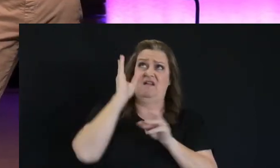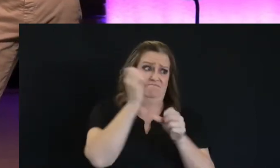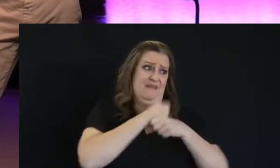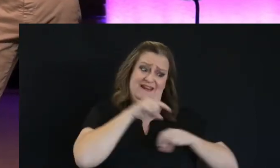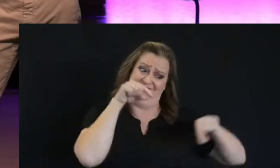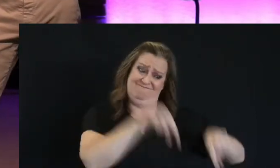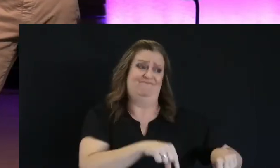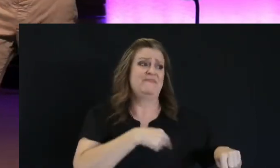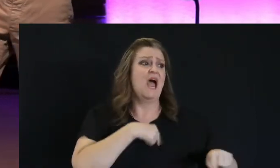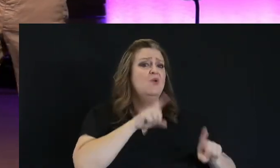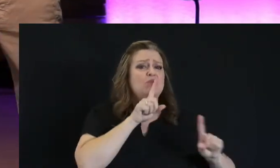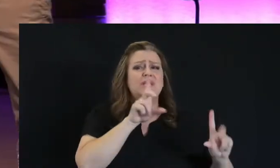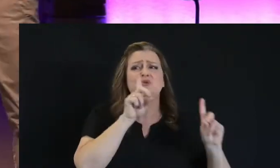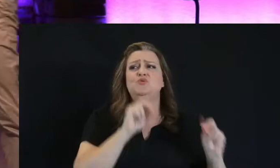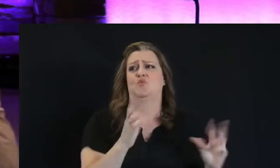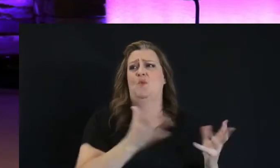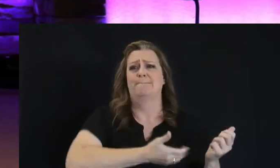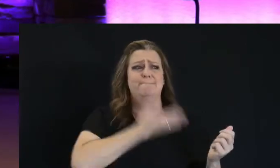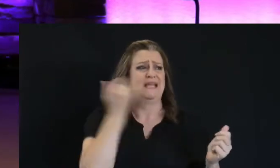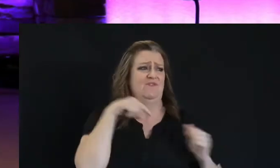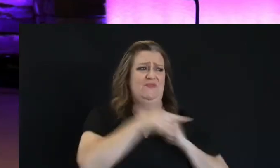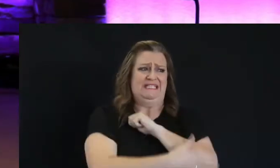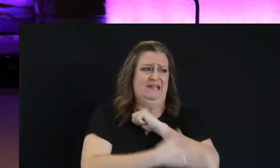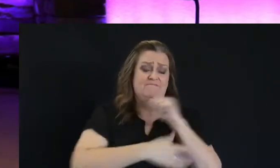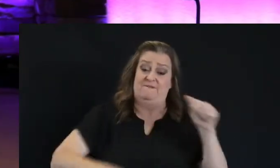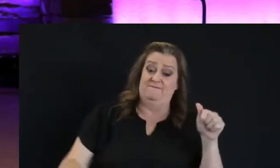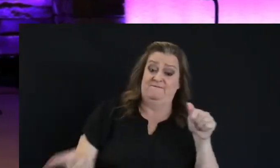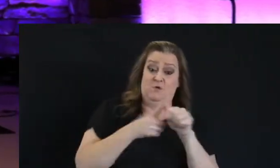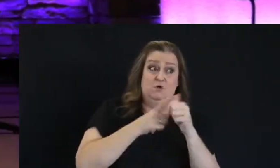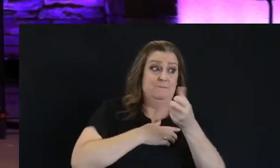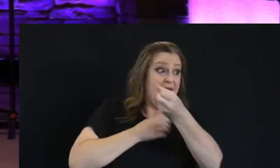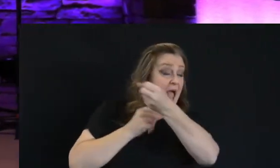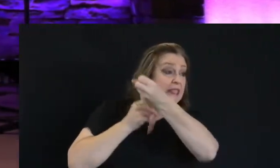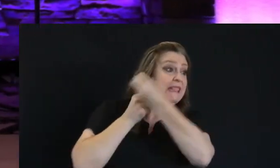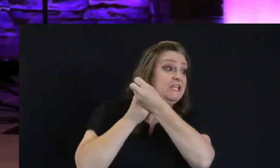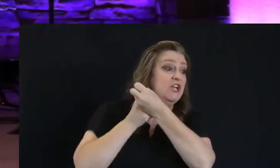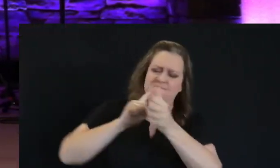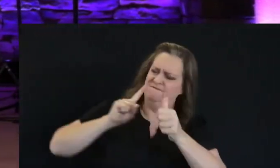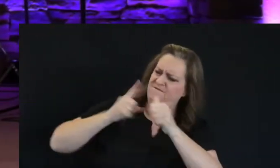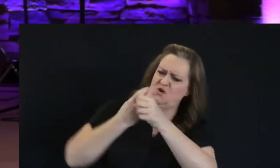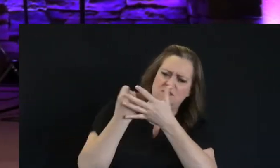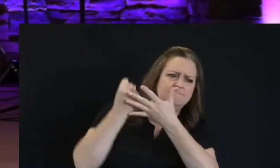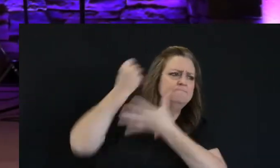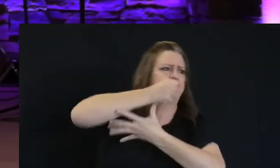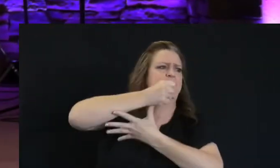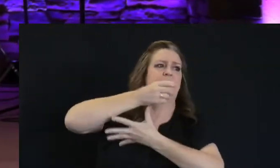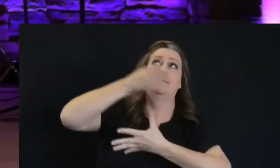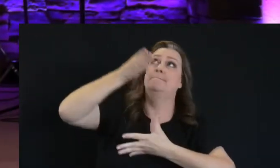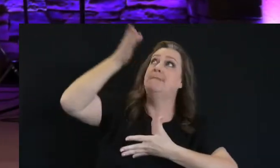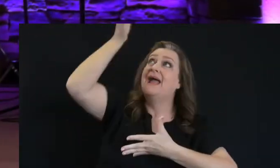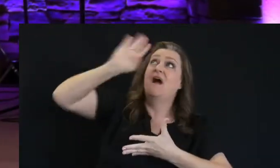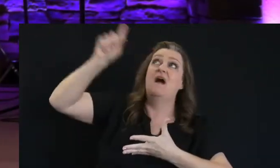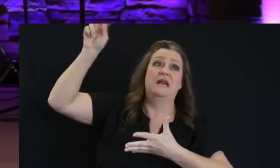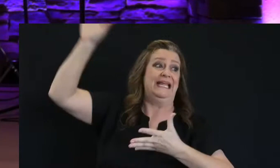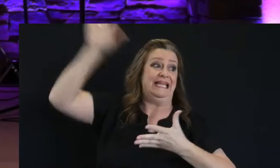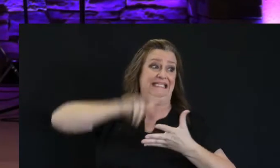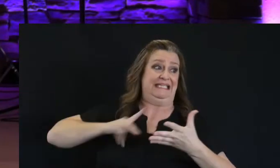do. But my allegiance, first and foremost, is with my God and his kingdom. He is my king.